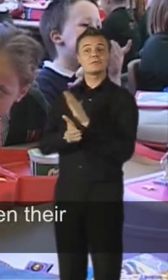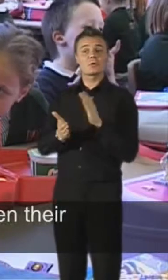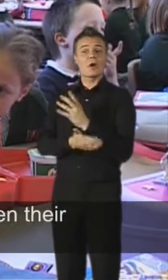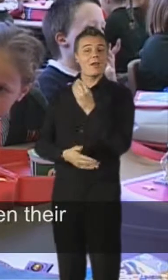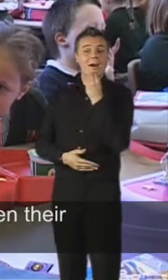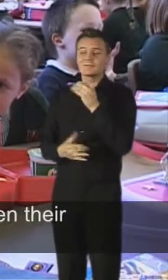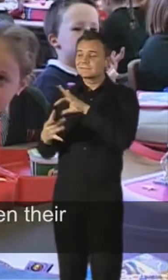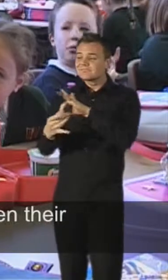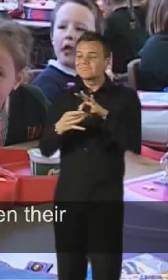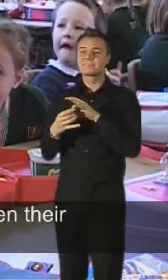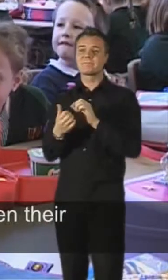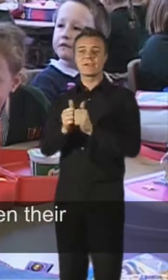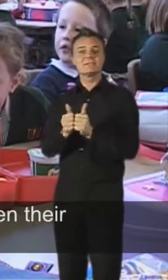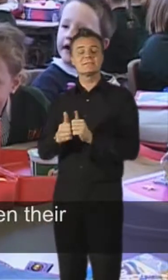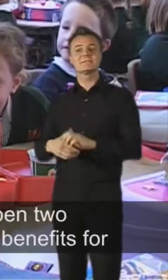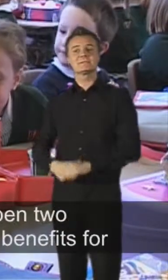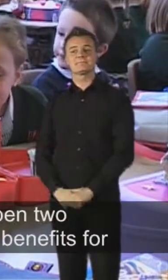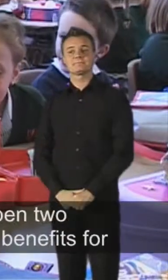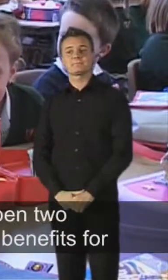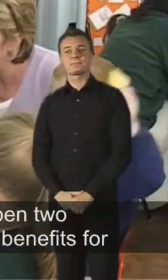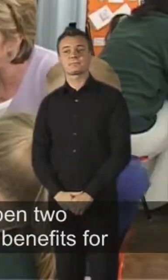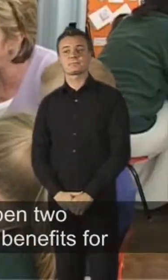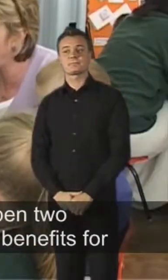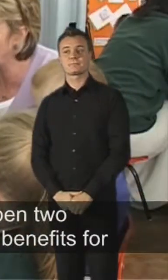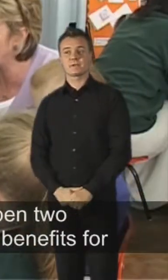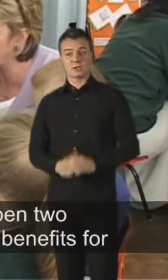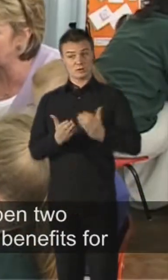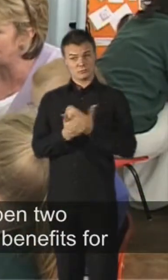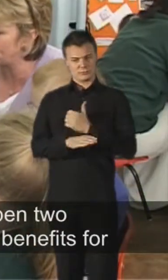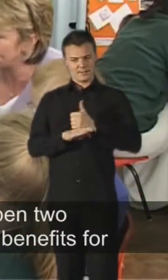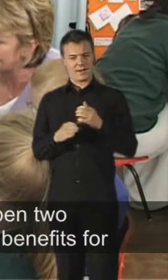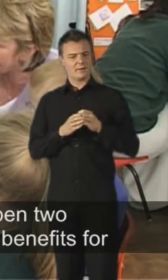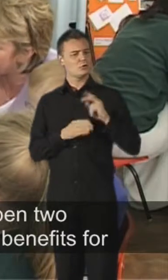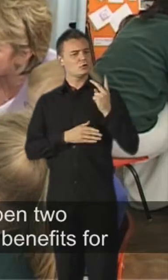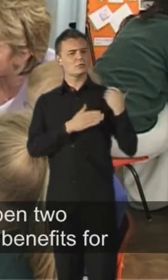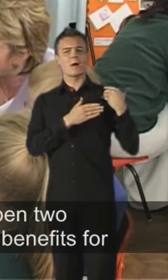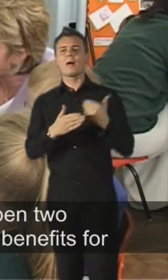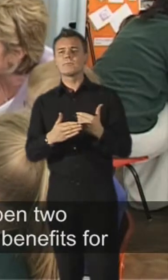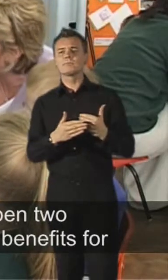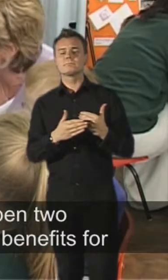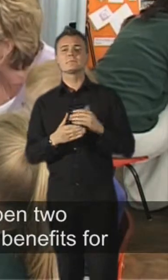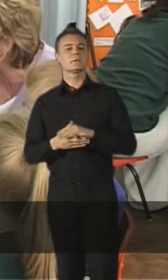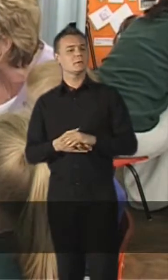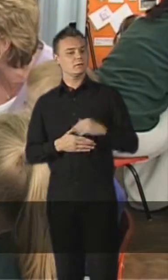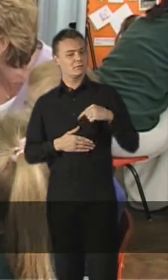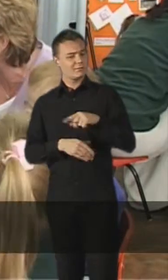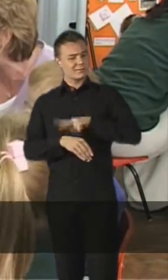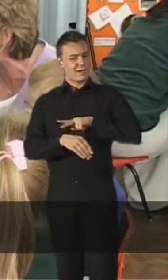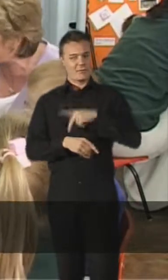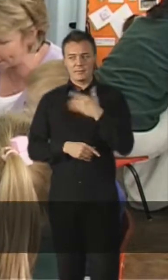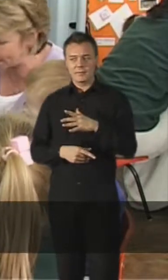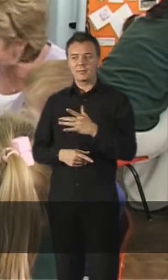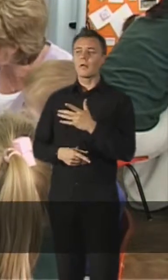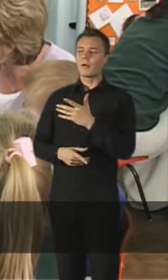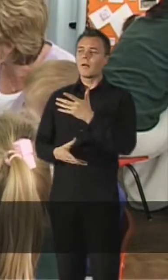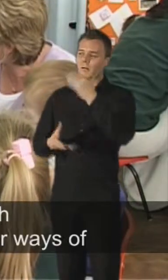lunchtimes when their friends from Woodlands come. The resource base has only been open 2 terms, but already staff have noticed benefits for their classroom